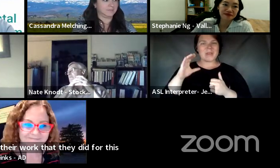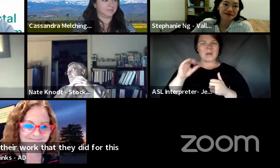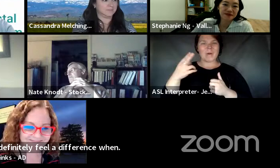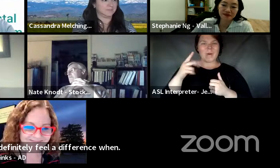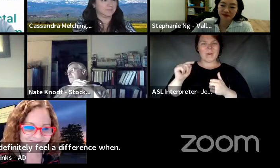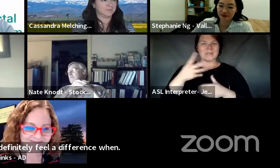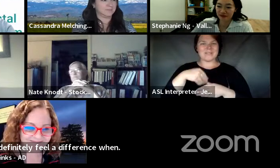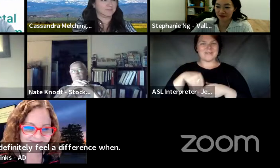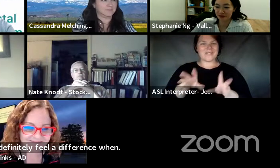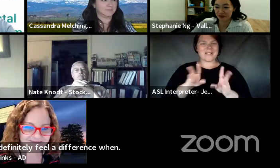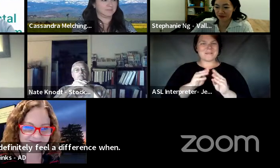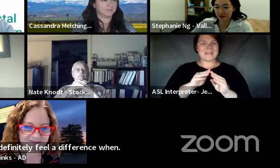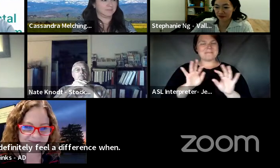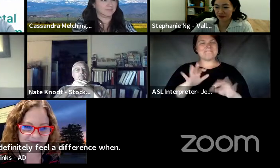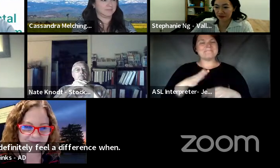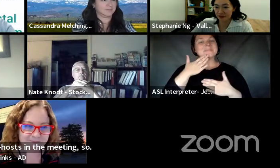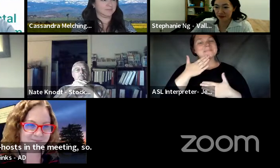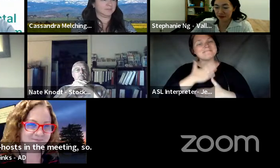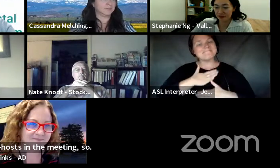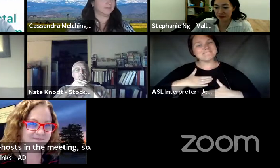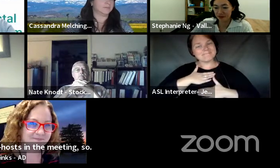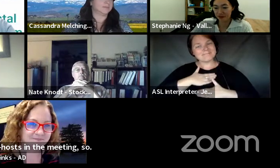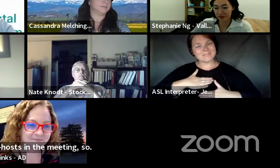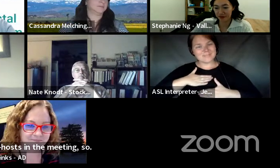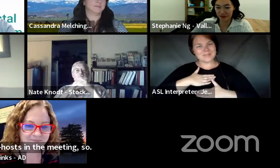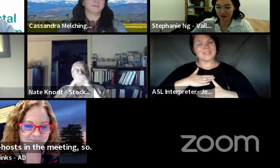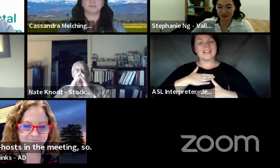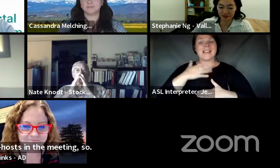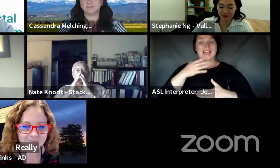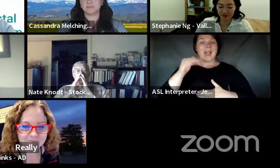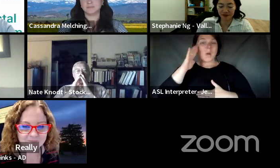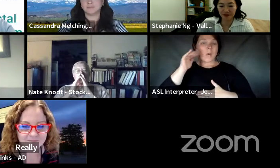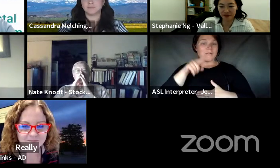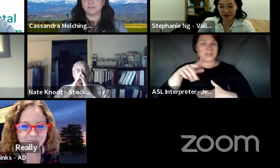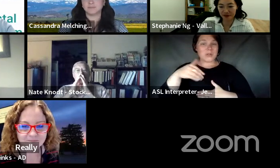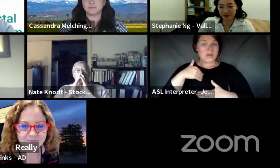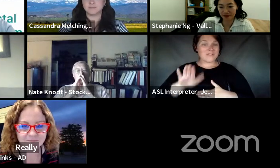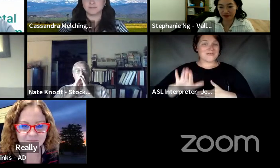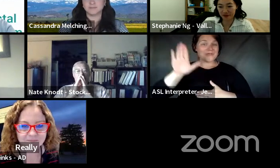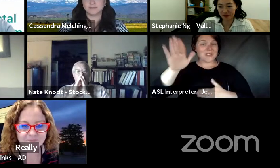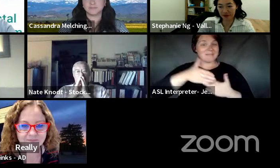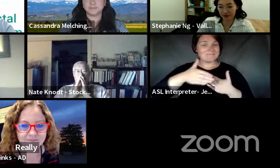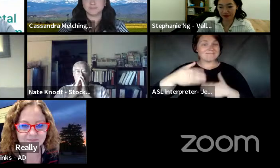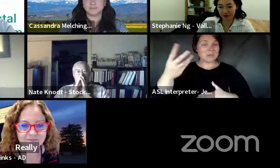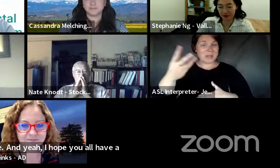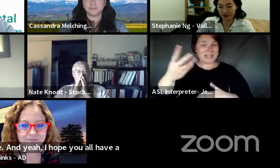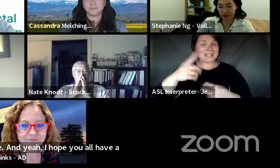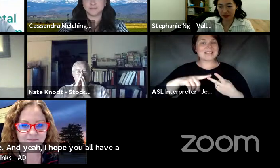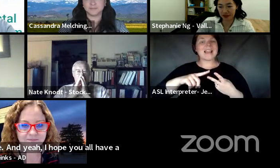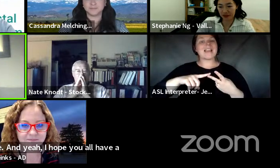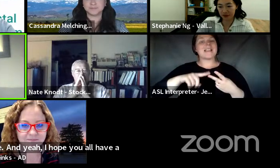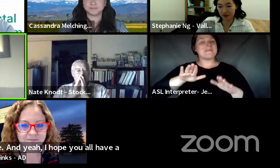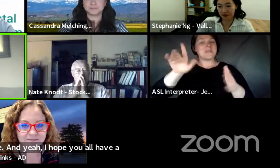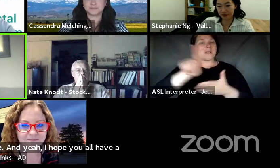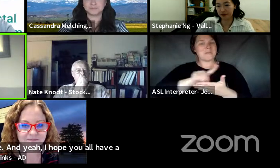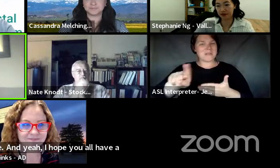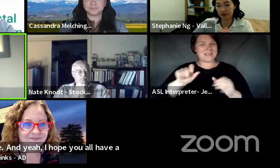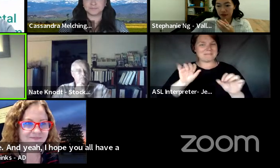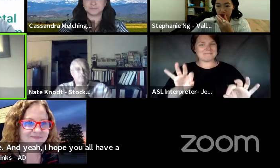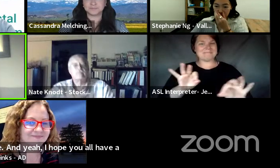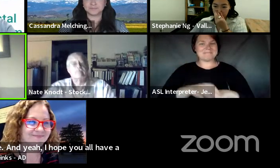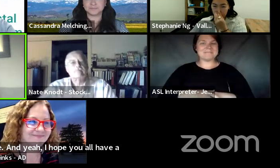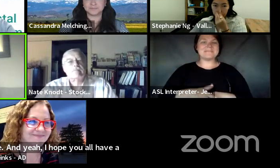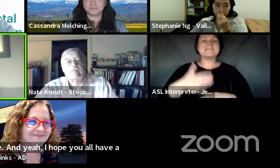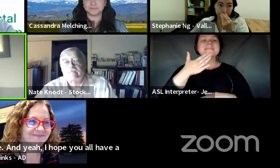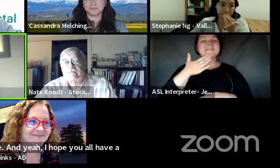So really appreciative, and yeah, I hope you all have a great rest of your Wednesday and a great rest of your week.